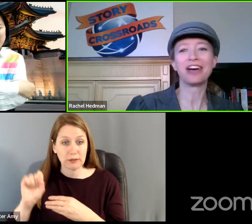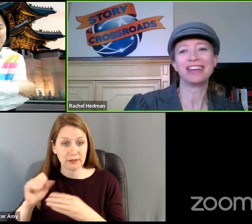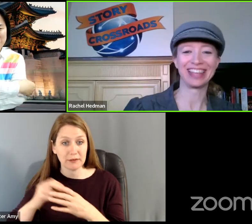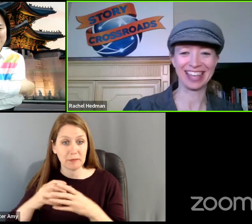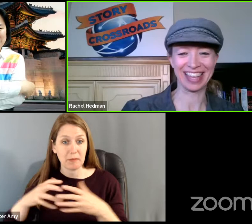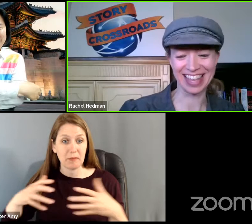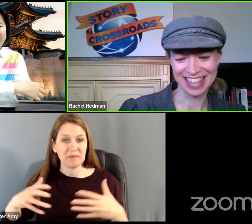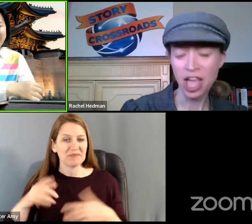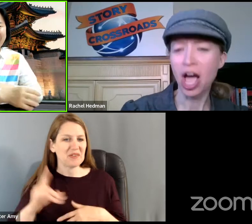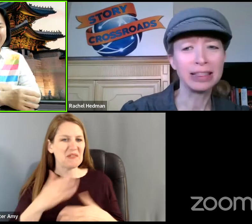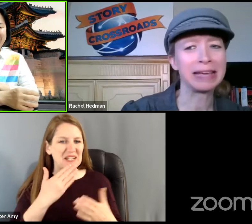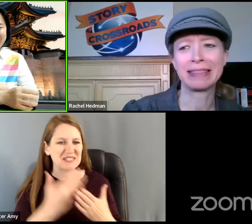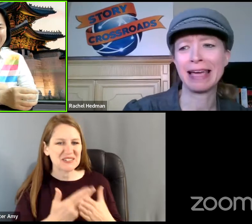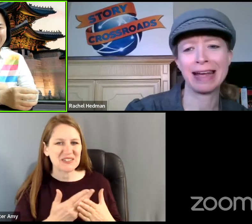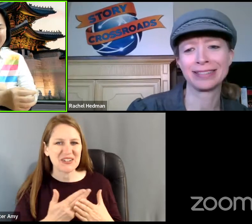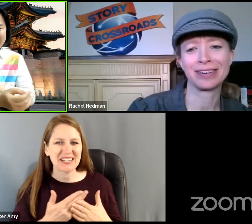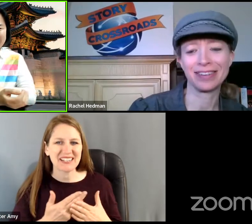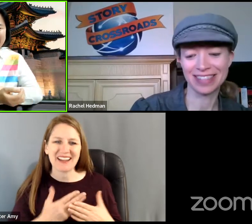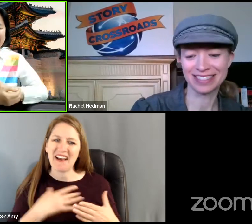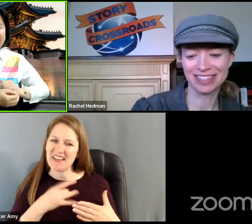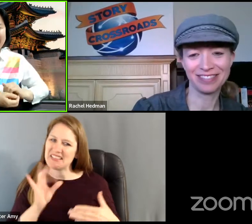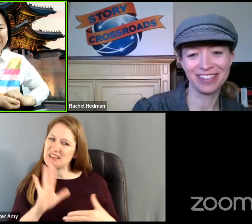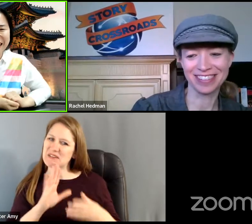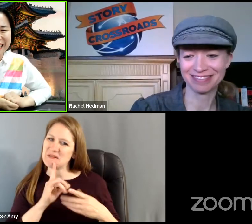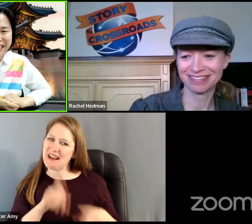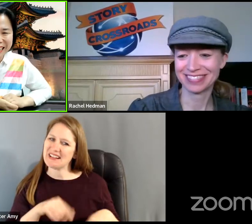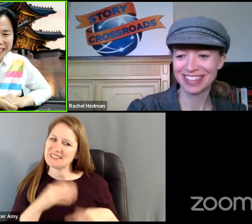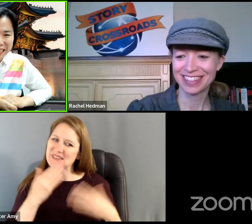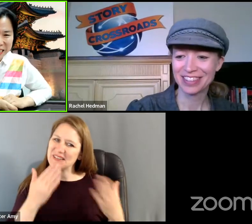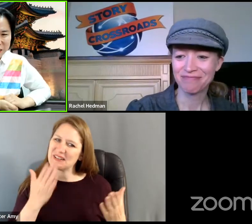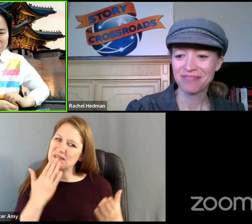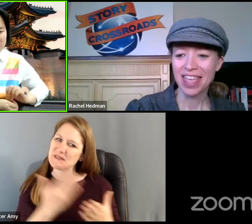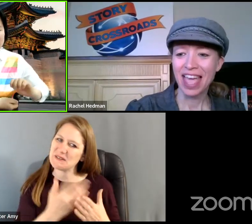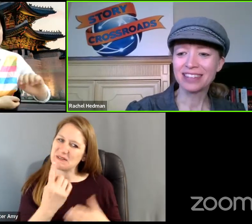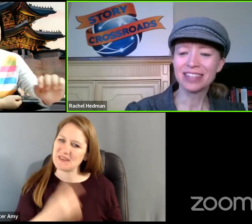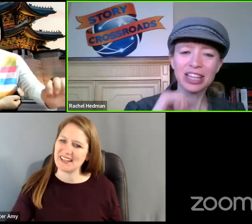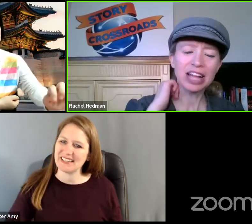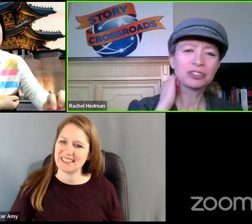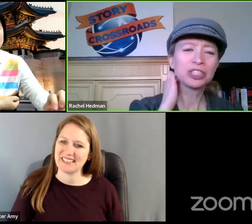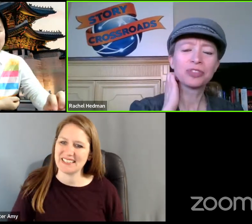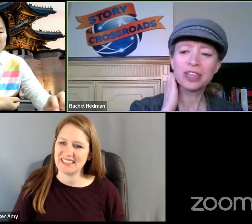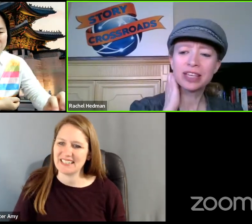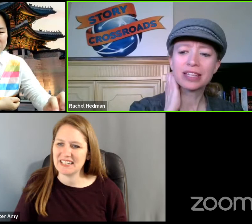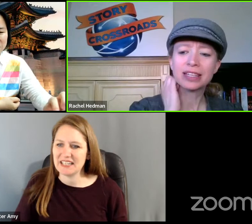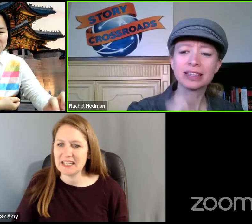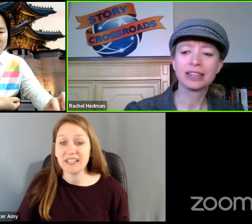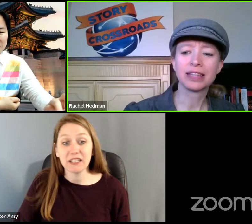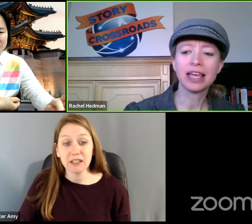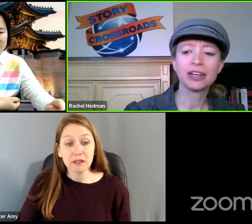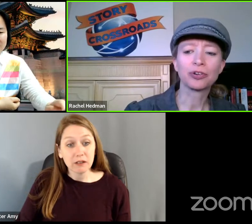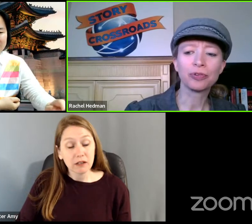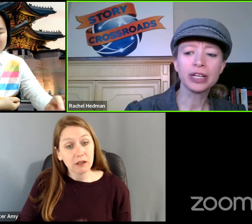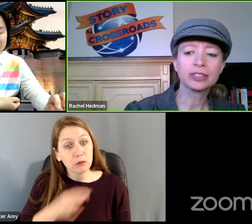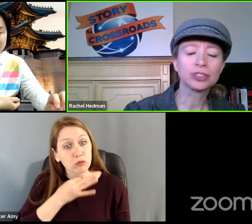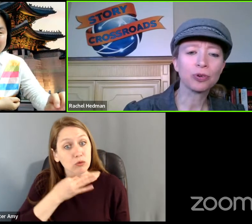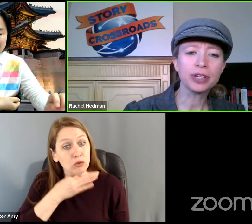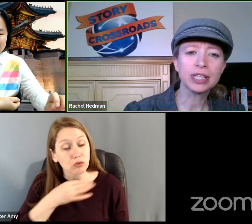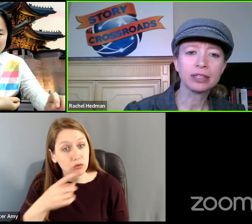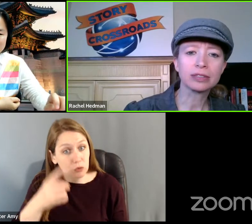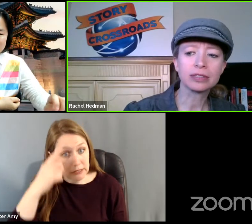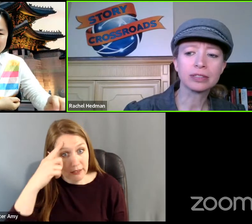Well, good. I like that answer. That's a good one. And now, do you think that